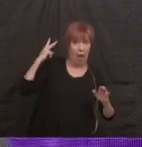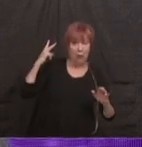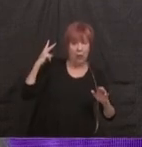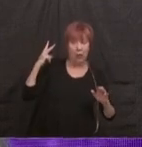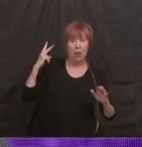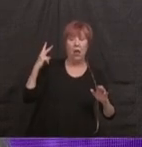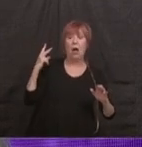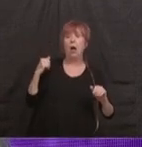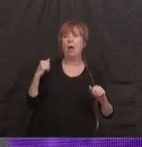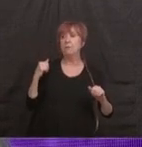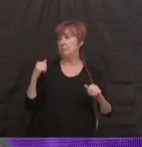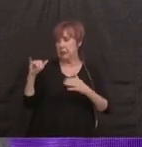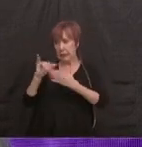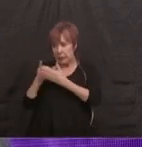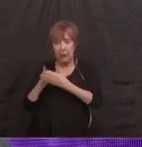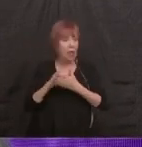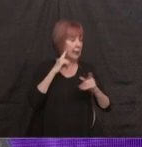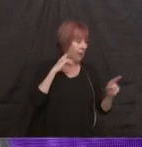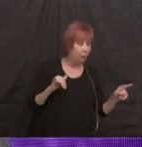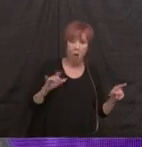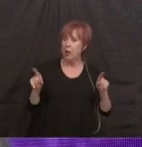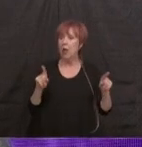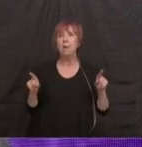York. So these things of,